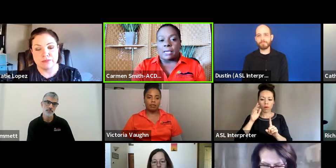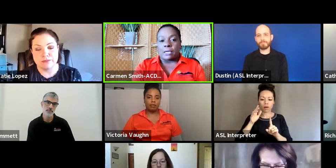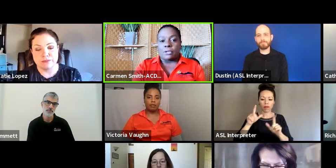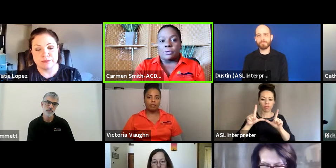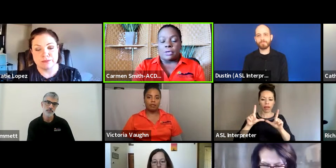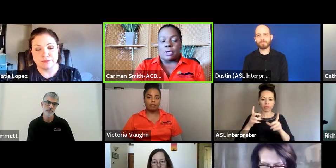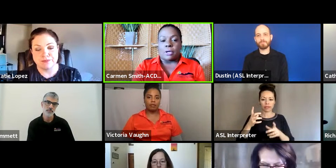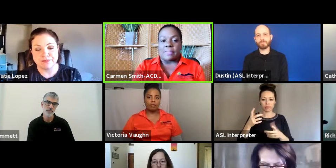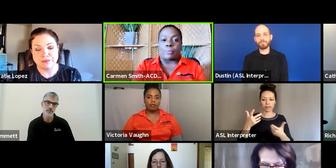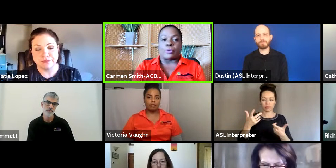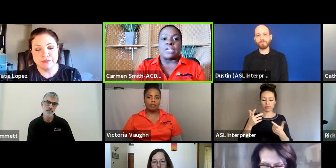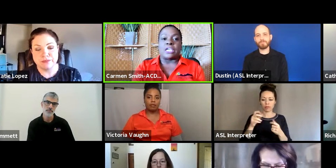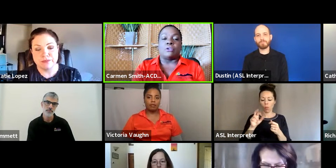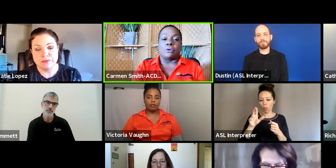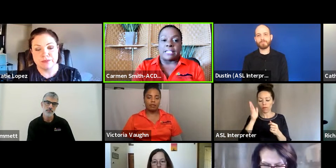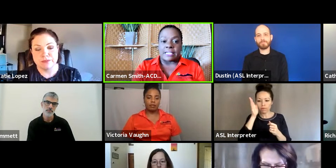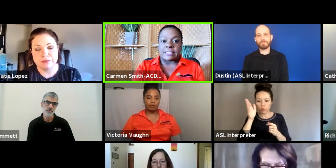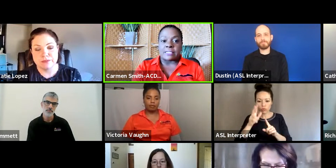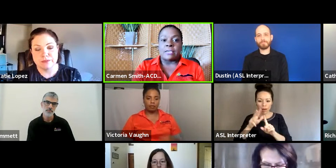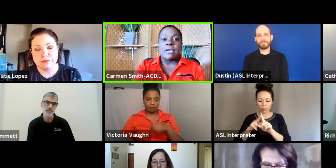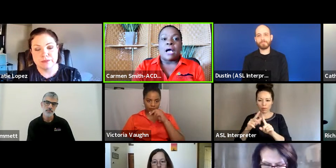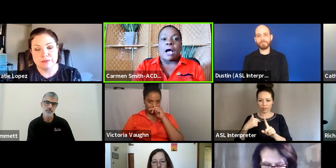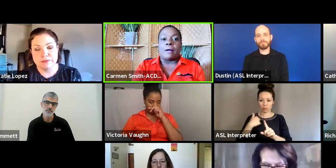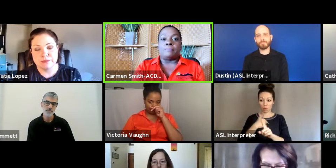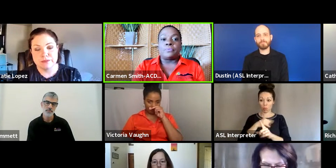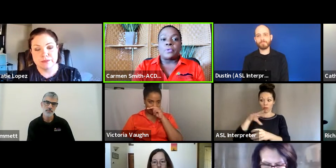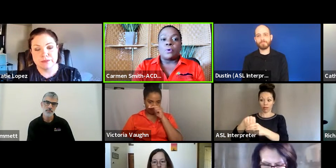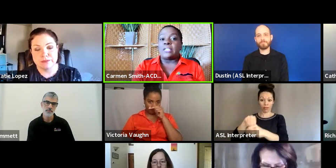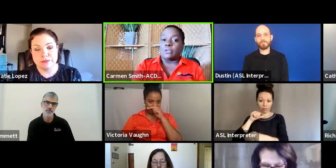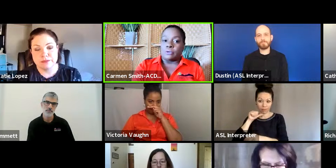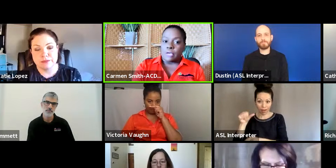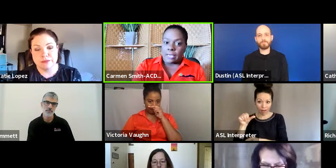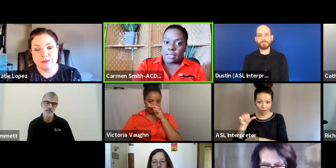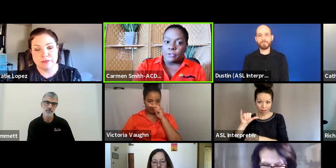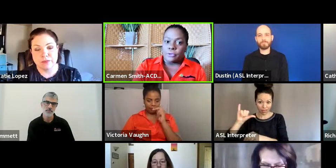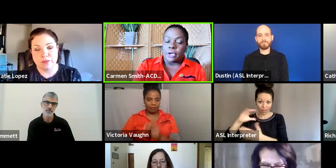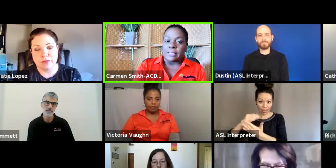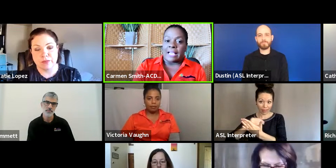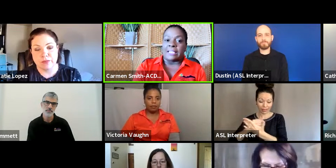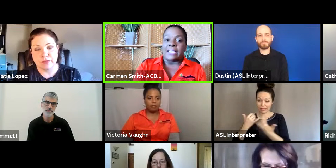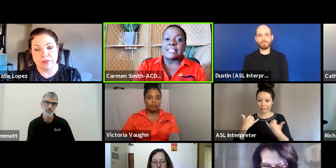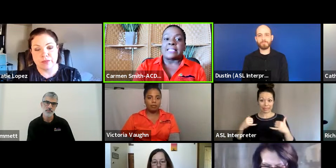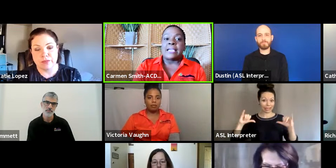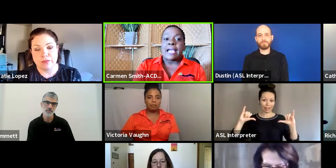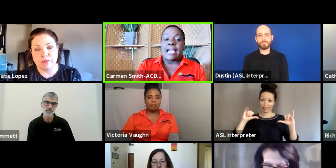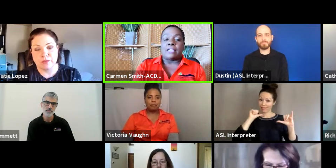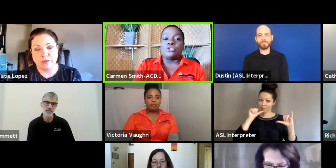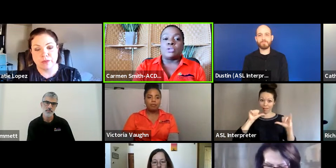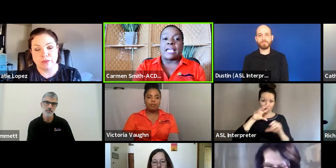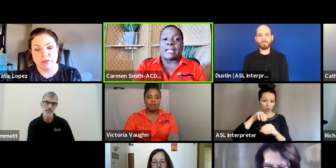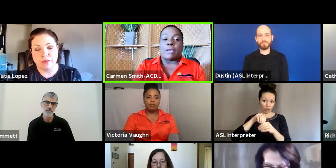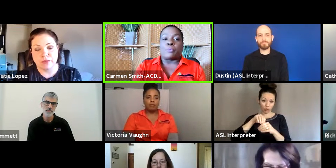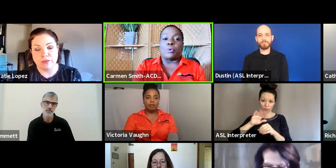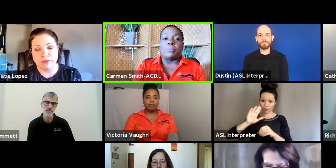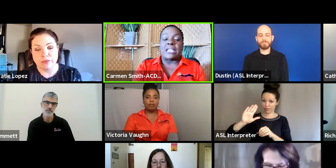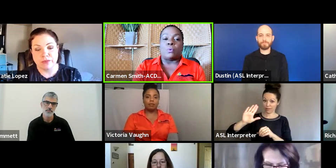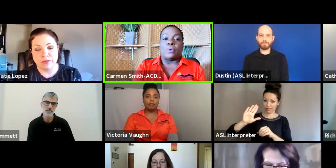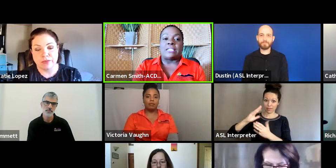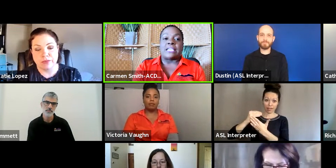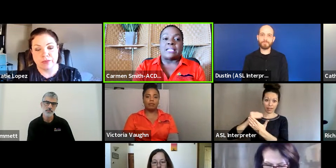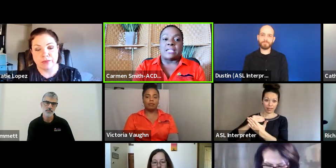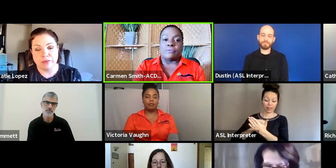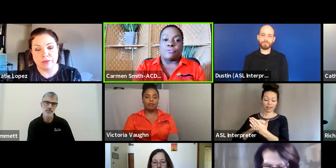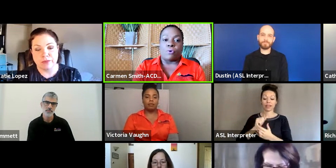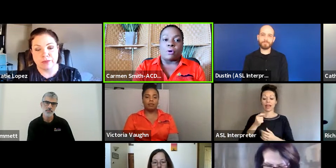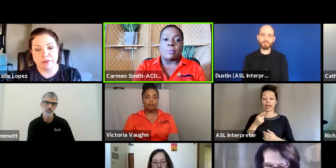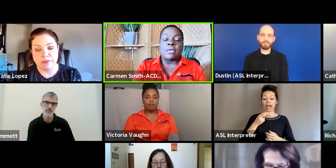And we were not included on that particular list. We still are not included on that list. And during that April